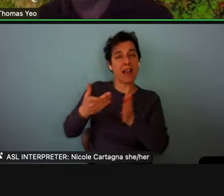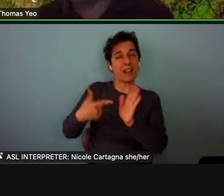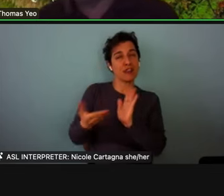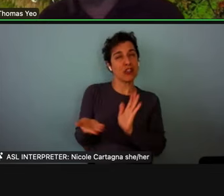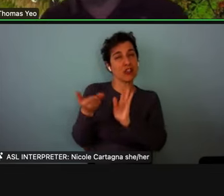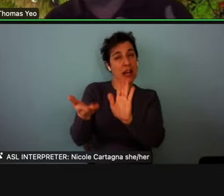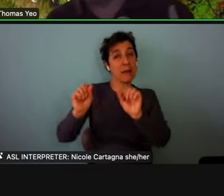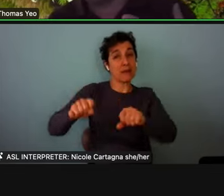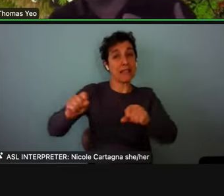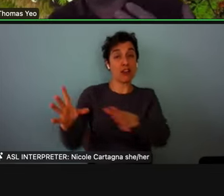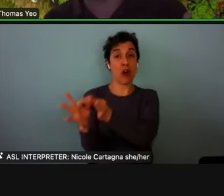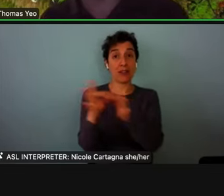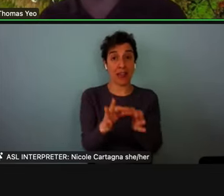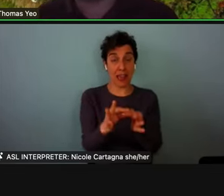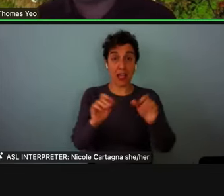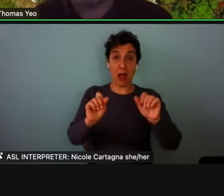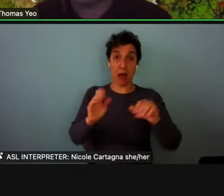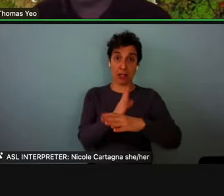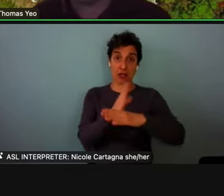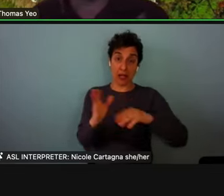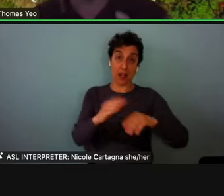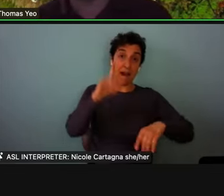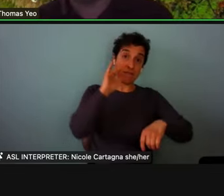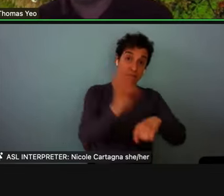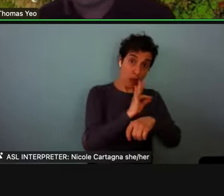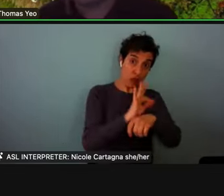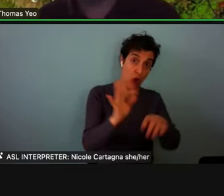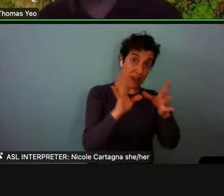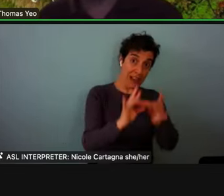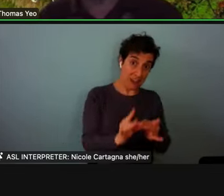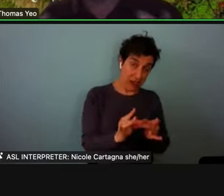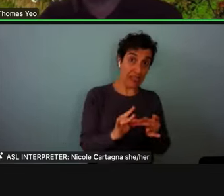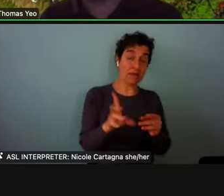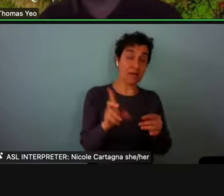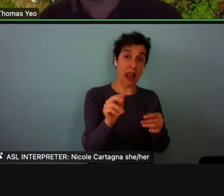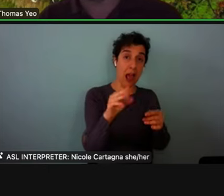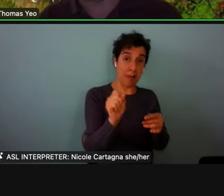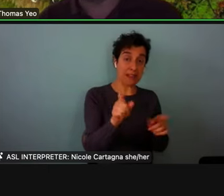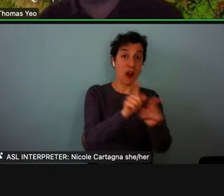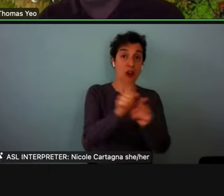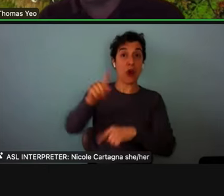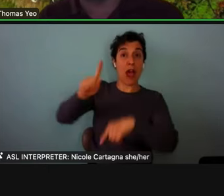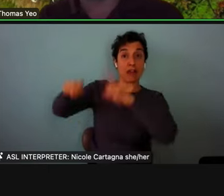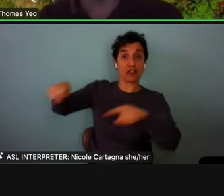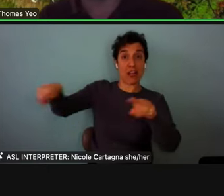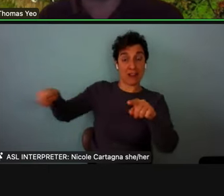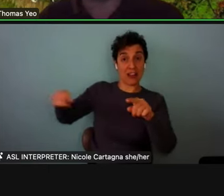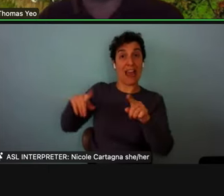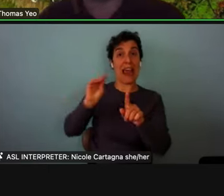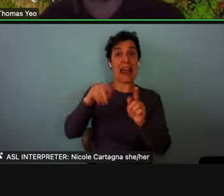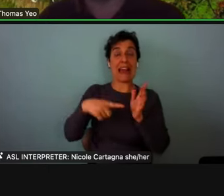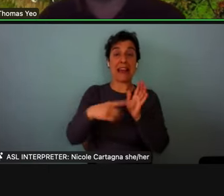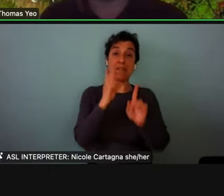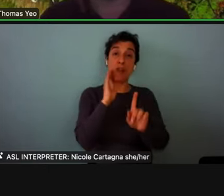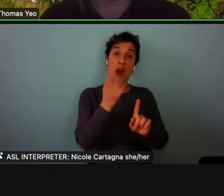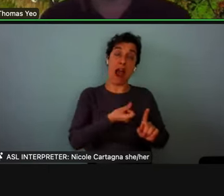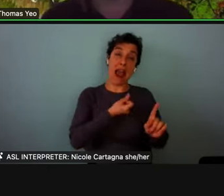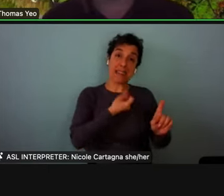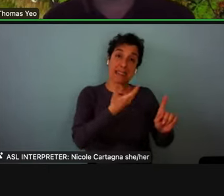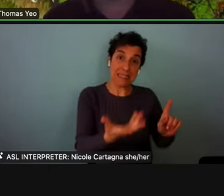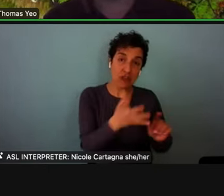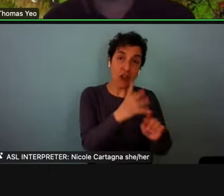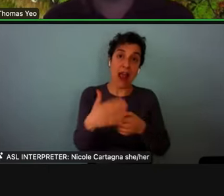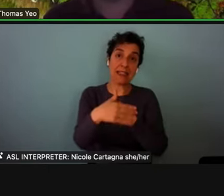link between functional connectivity dynamics and heterogeneity in excitation-inhibition balance across the cortex.